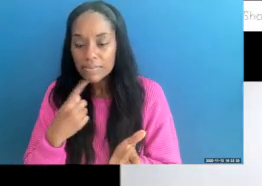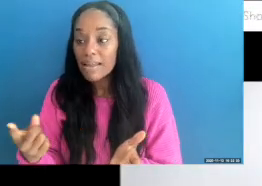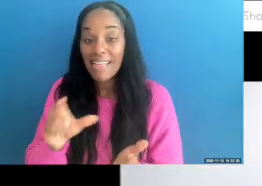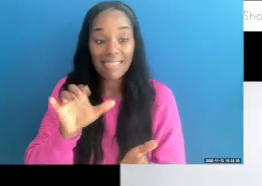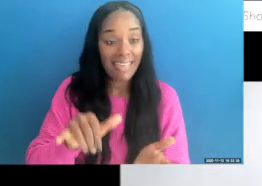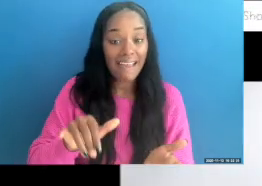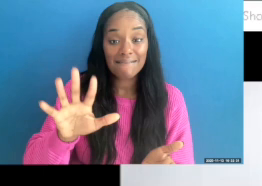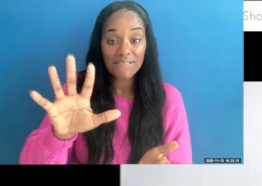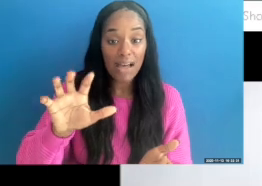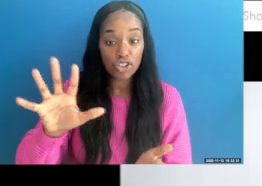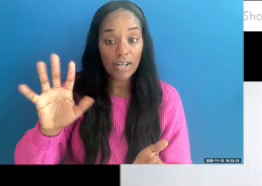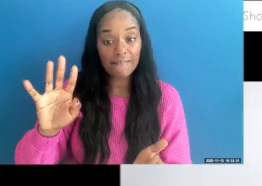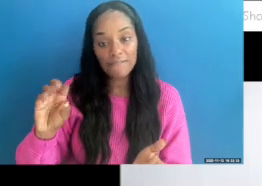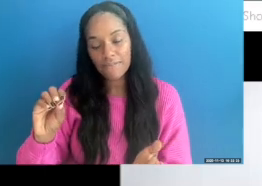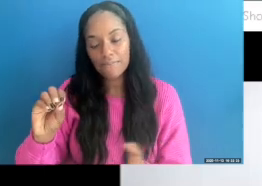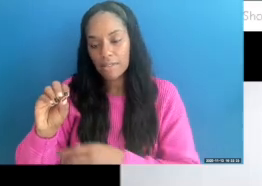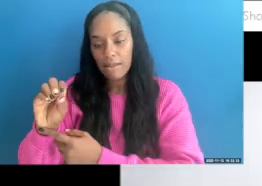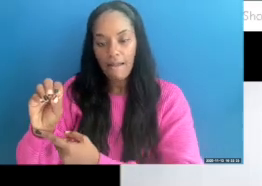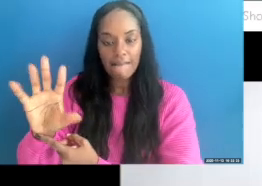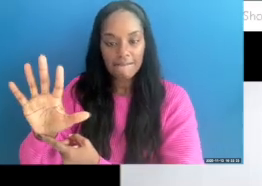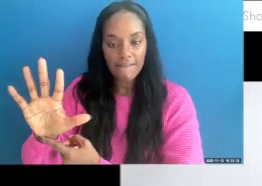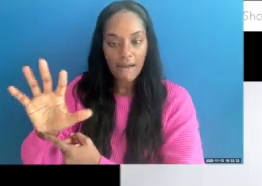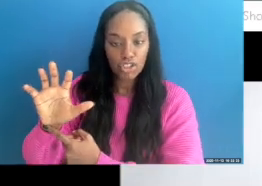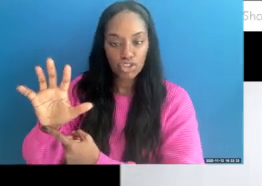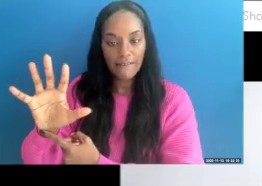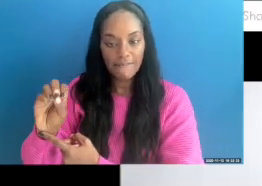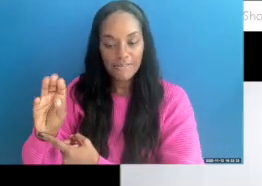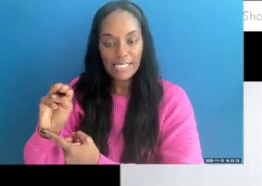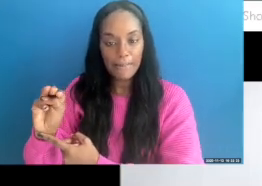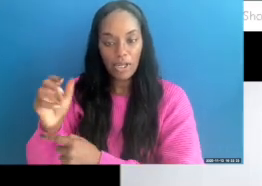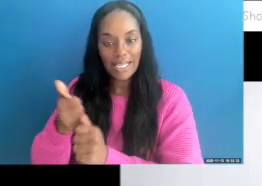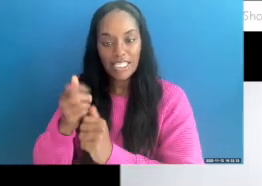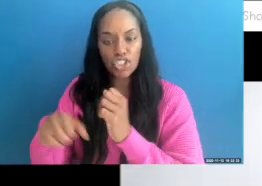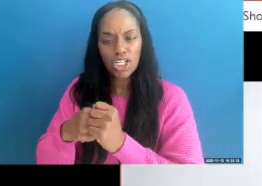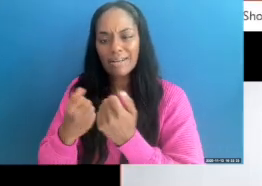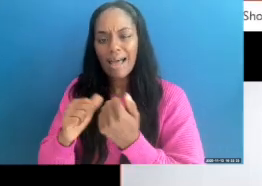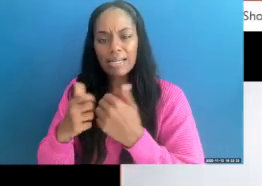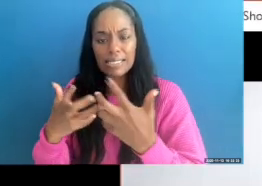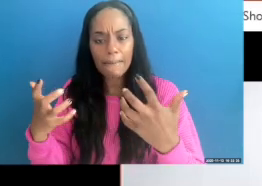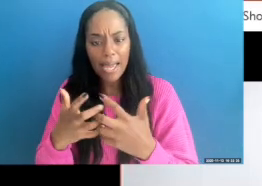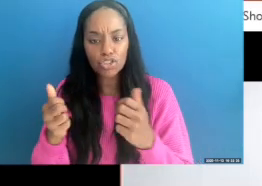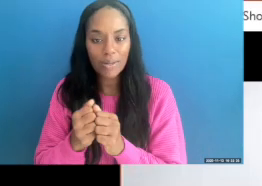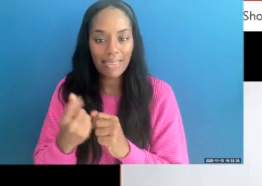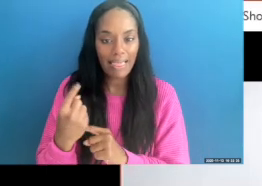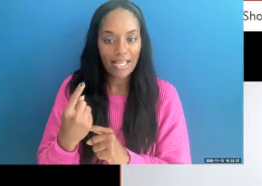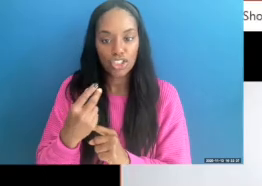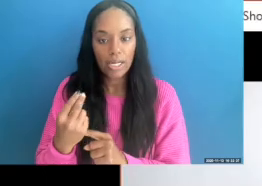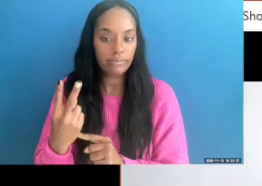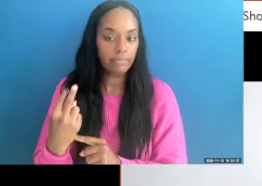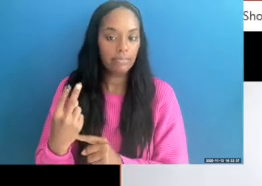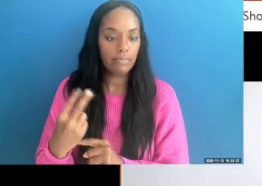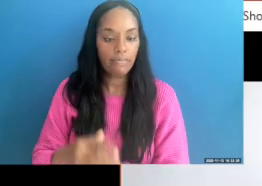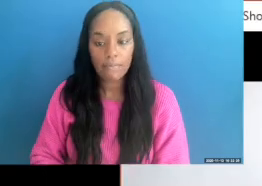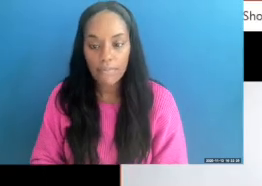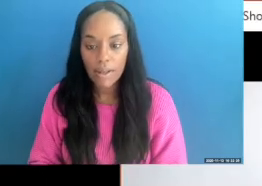How does that 550 million per year match up with what was available last